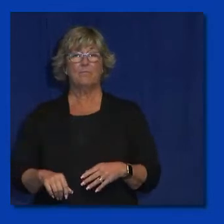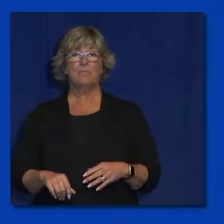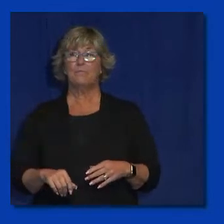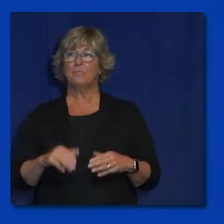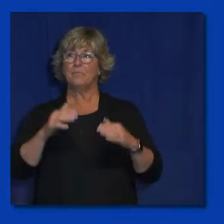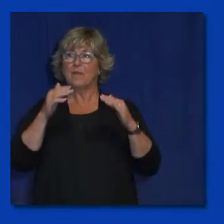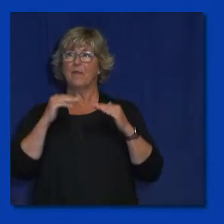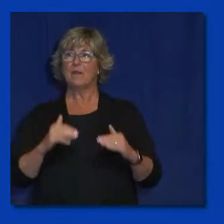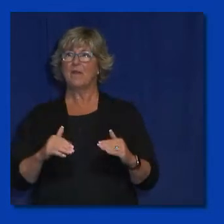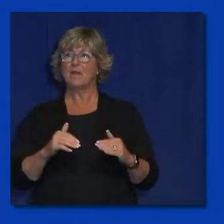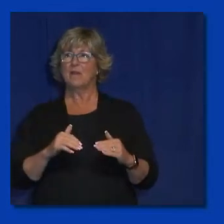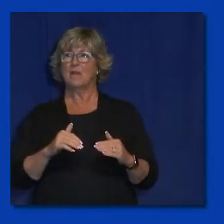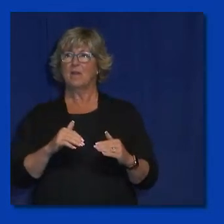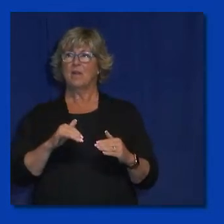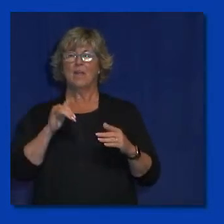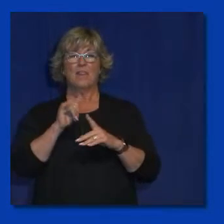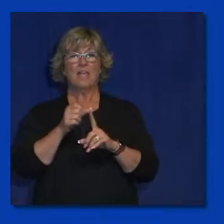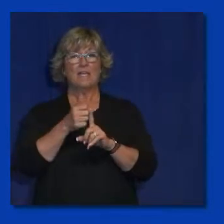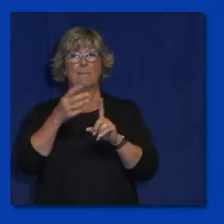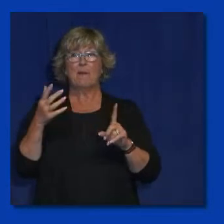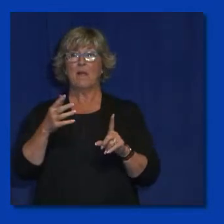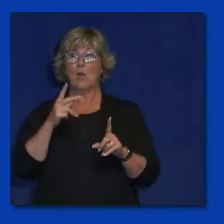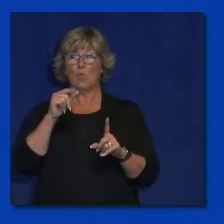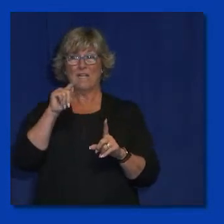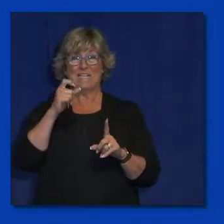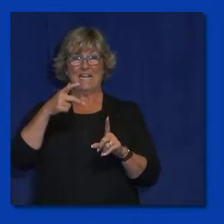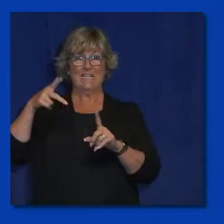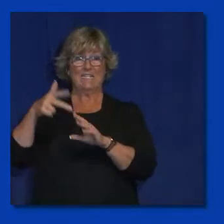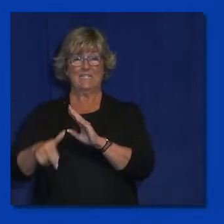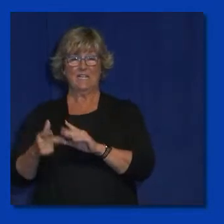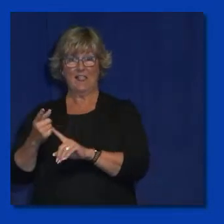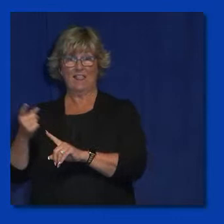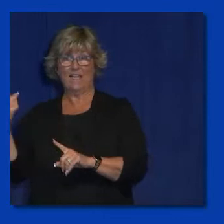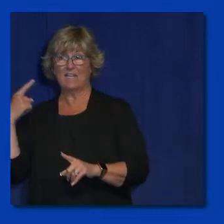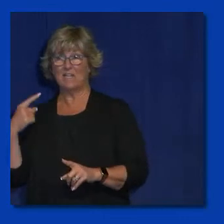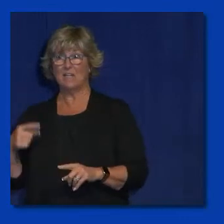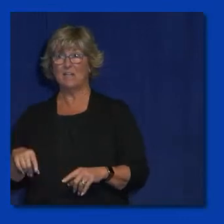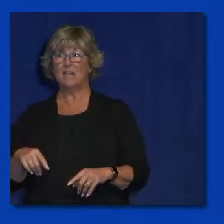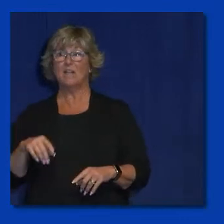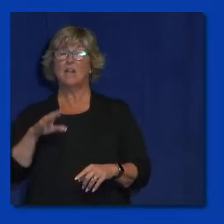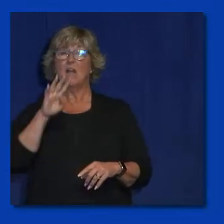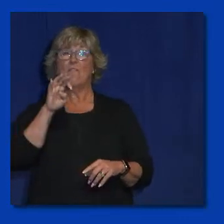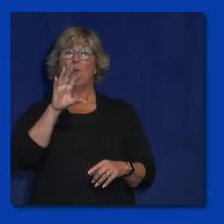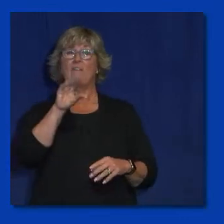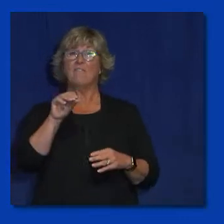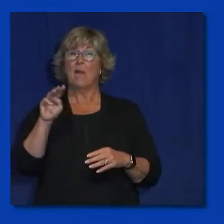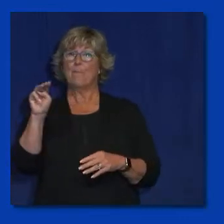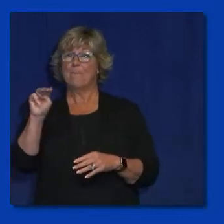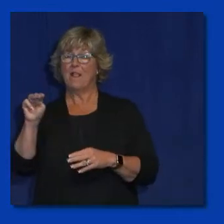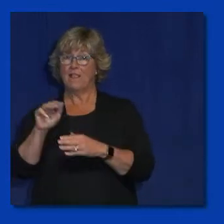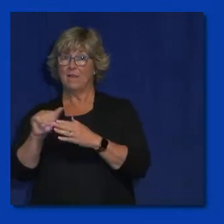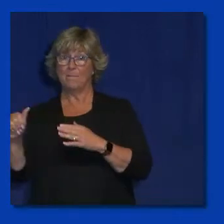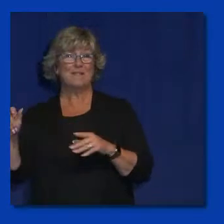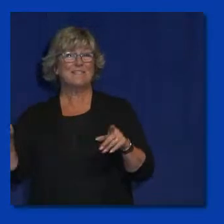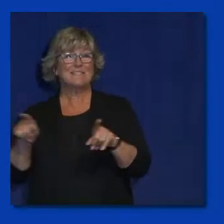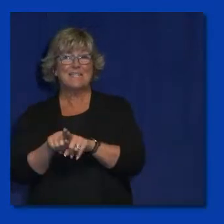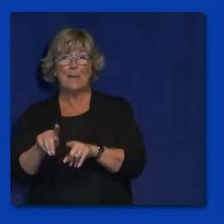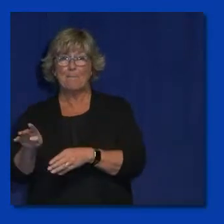tax cut. It was $6.2 billion last year. You're seeing another $450 million specifically to many of those same